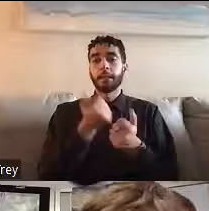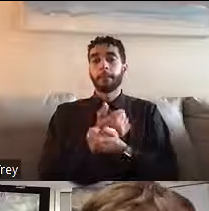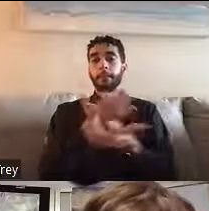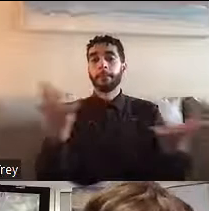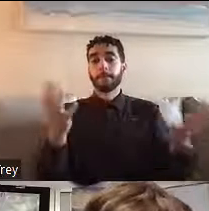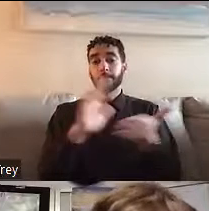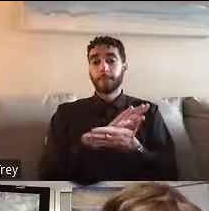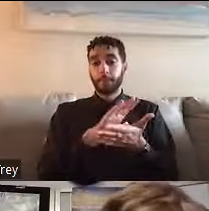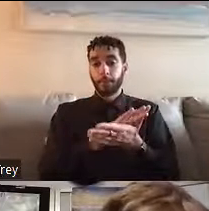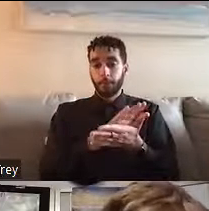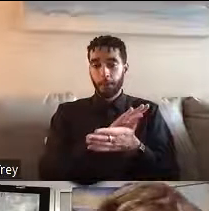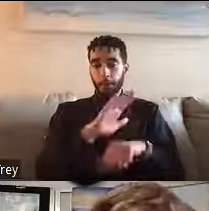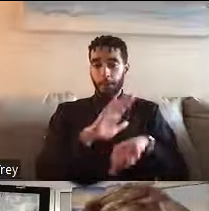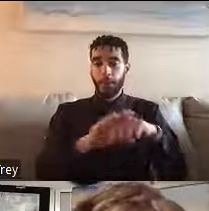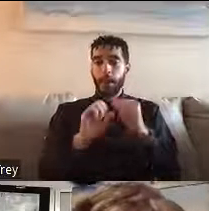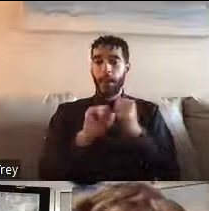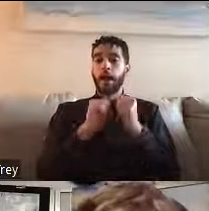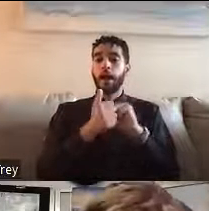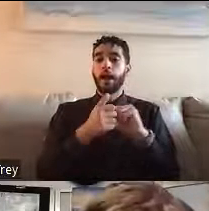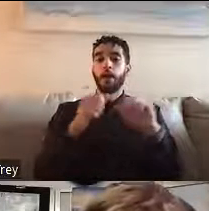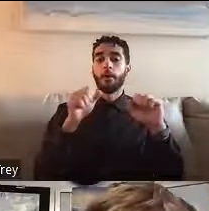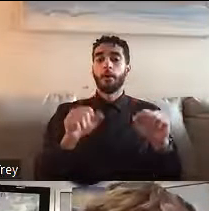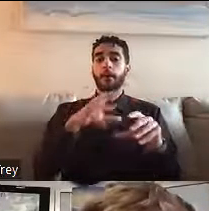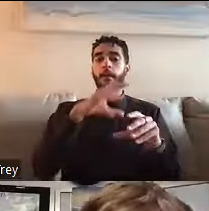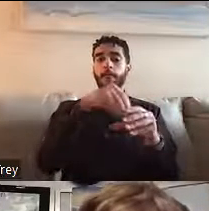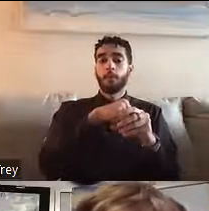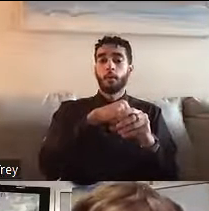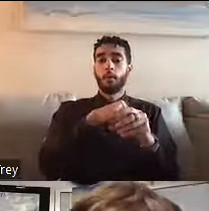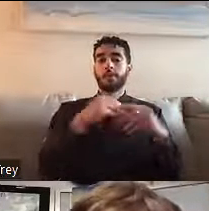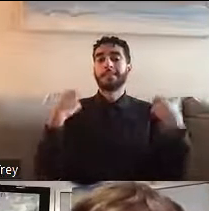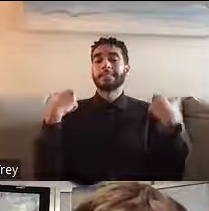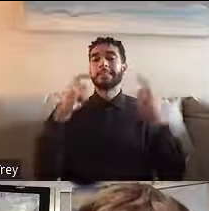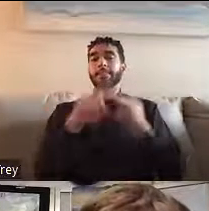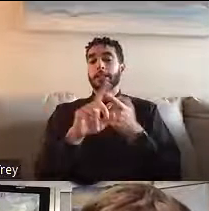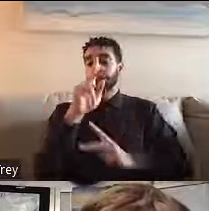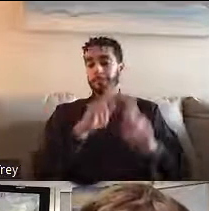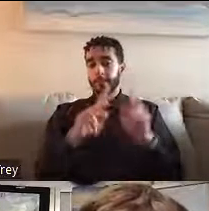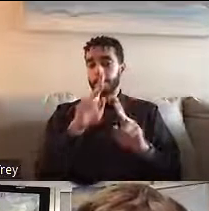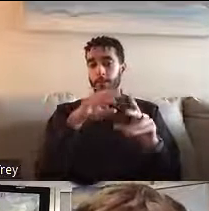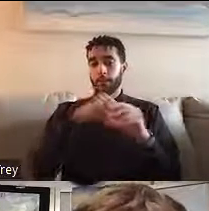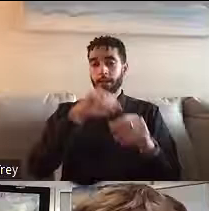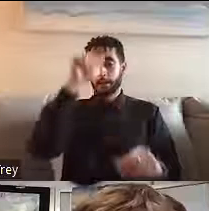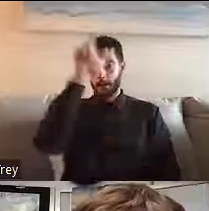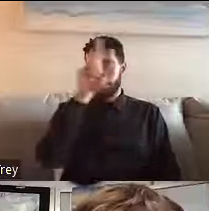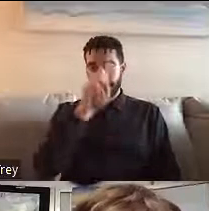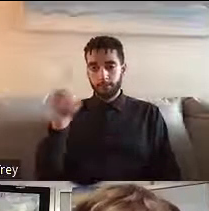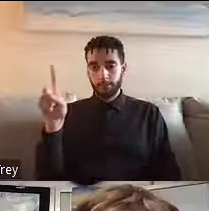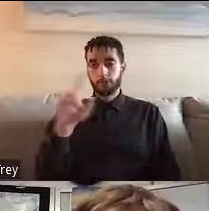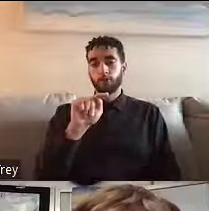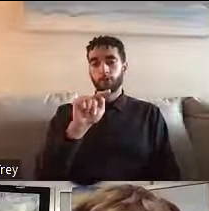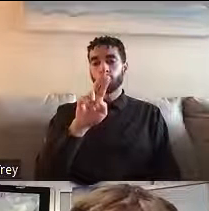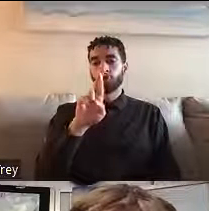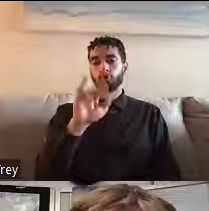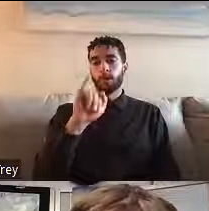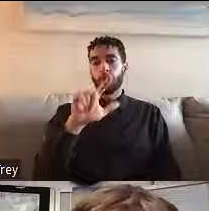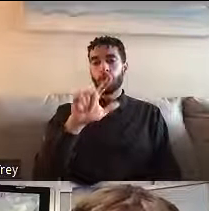interesting paper on how to involve Latinos more in Alzheimer's disease clinical trials. What some of the